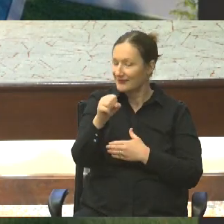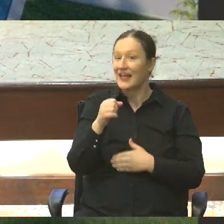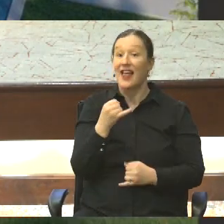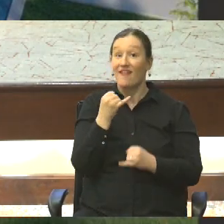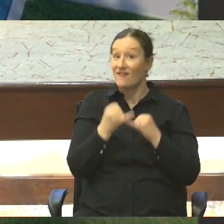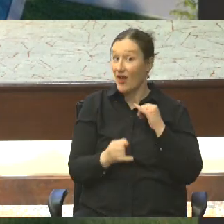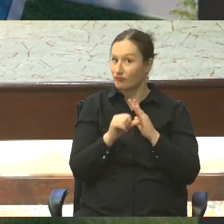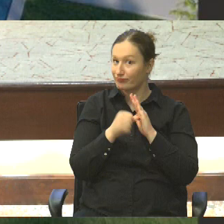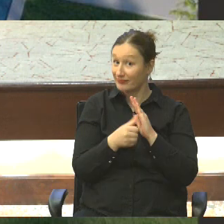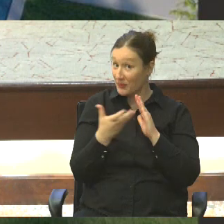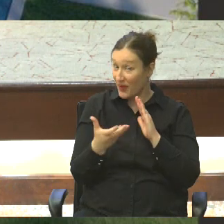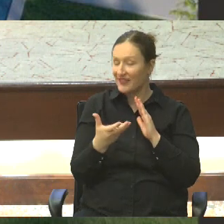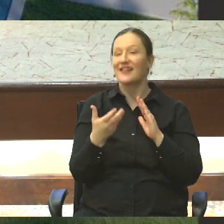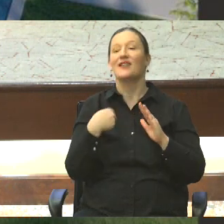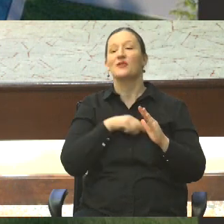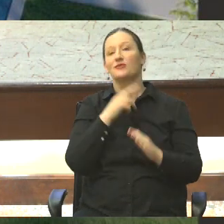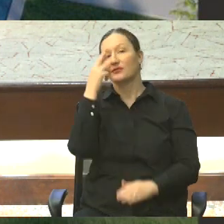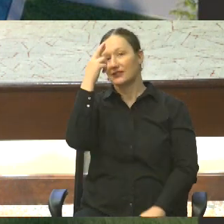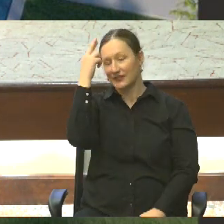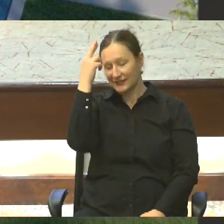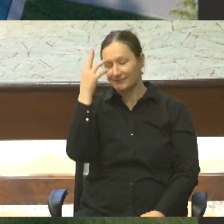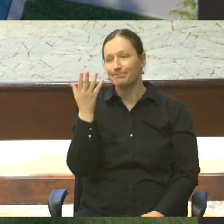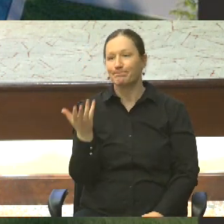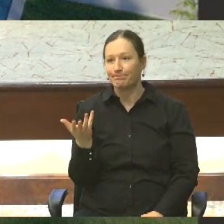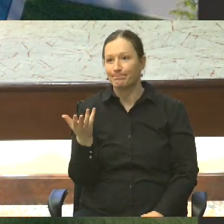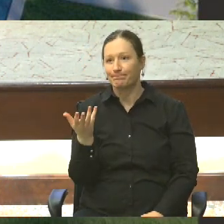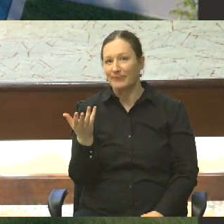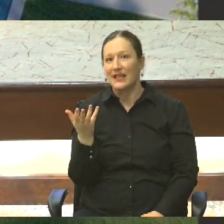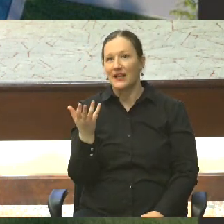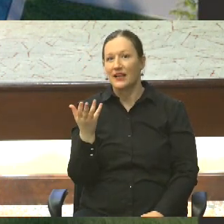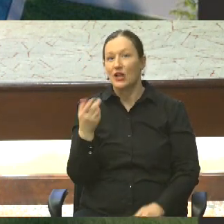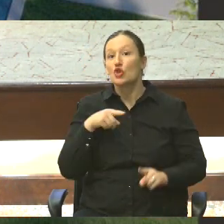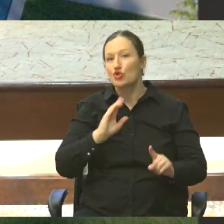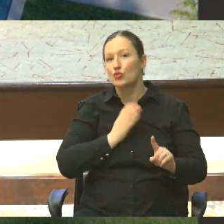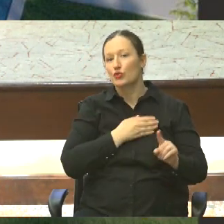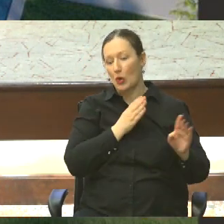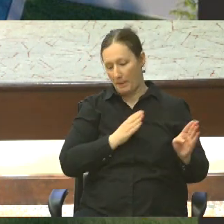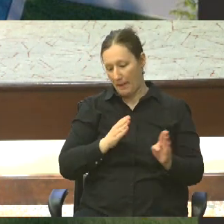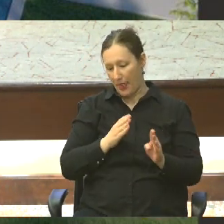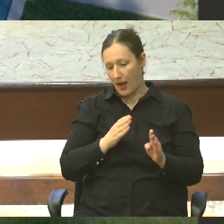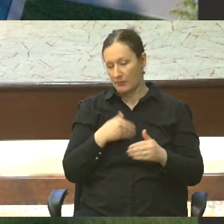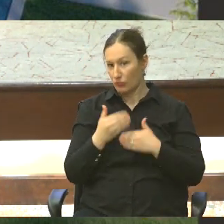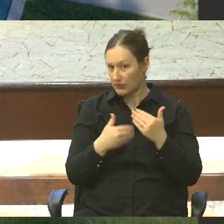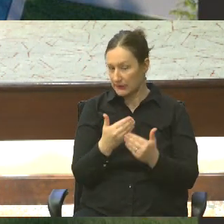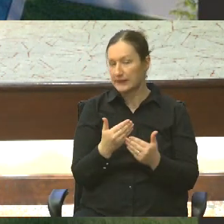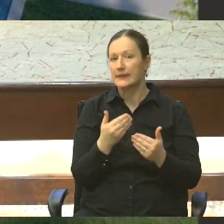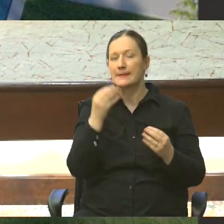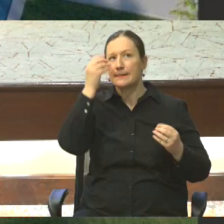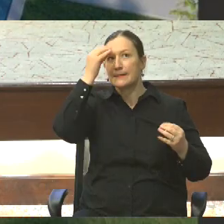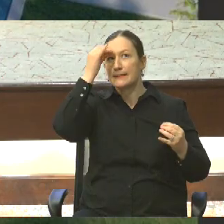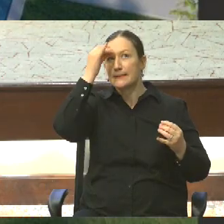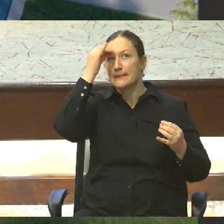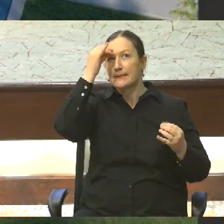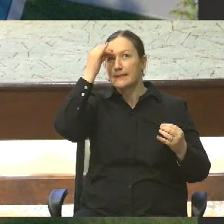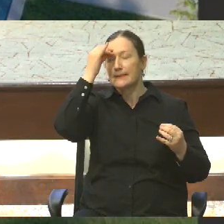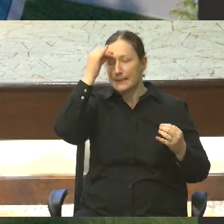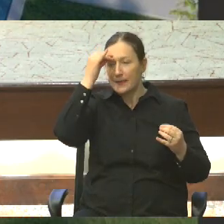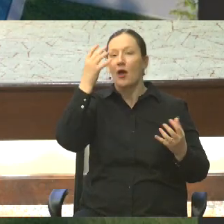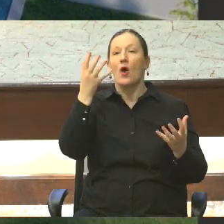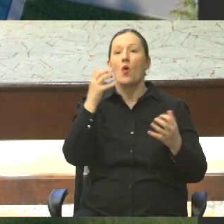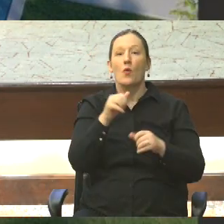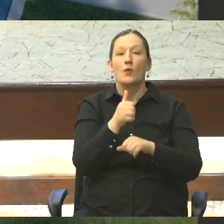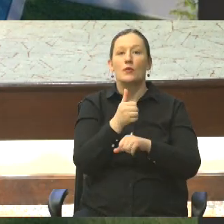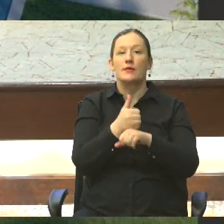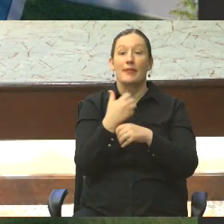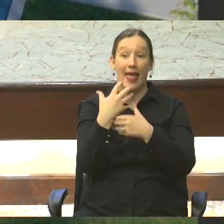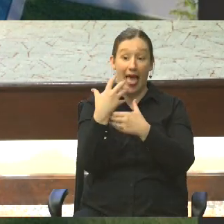thing is we realized what I wanted to, or really in the planning process, you know, the outside